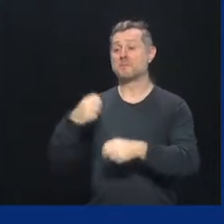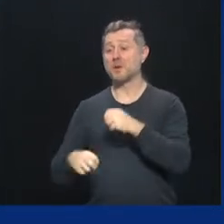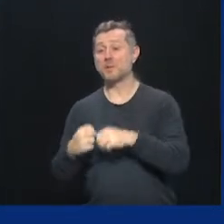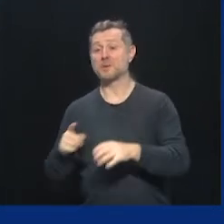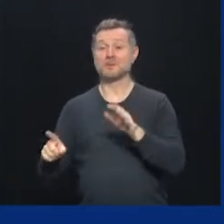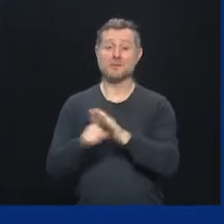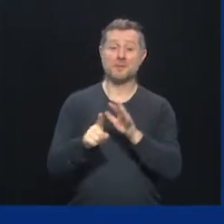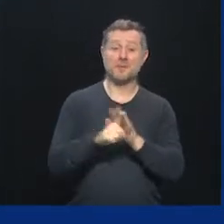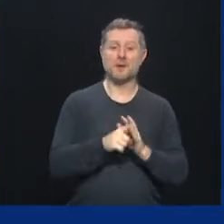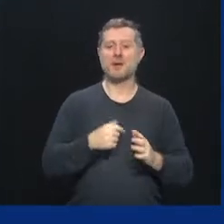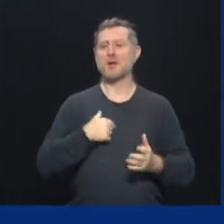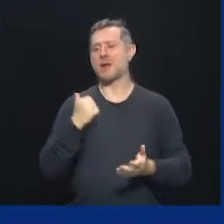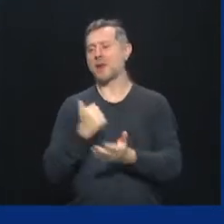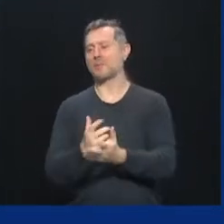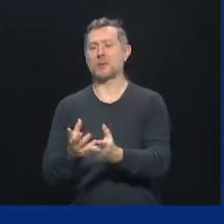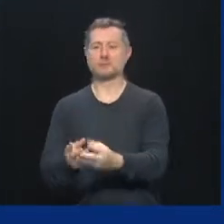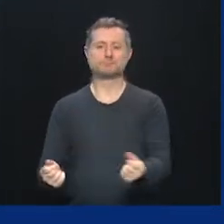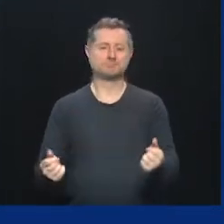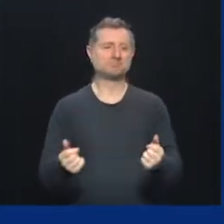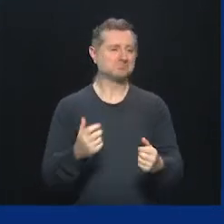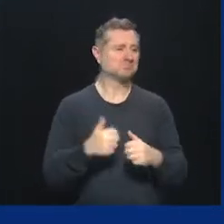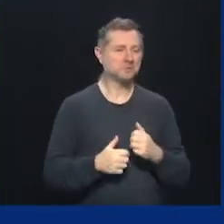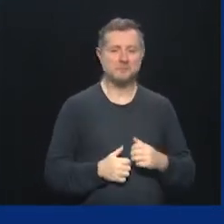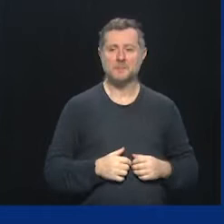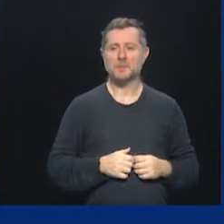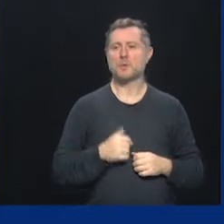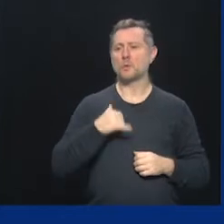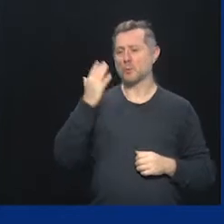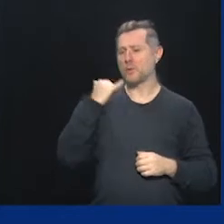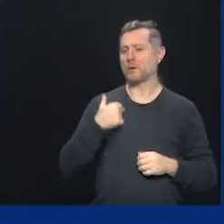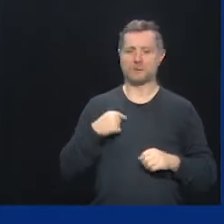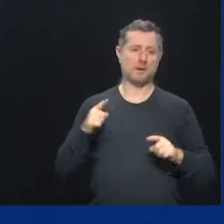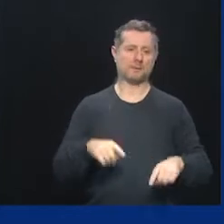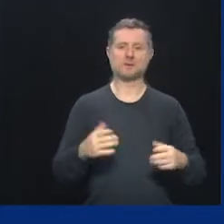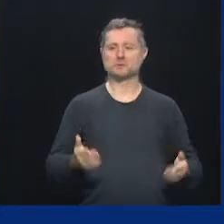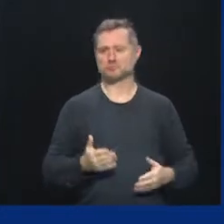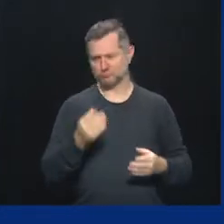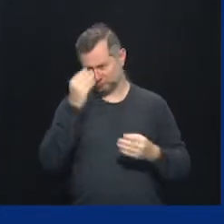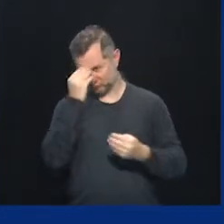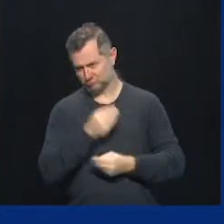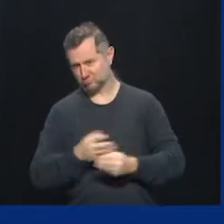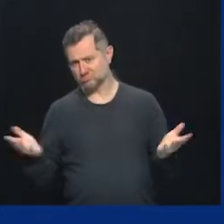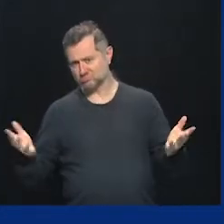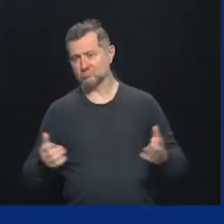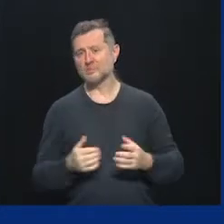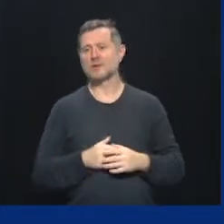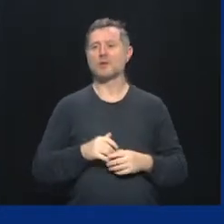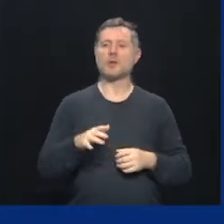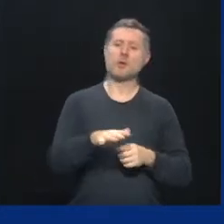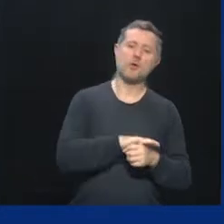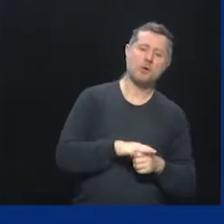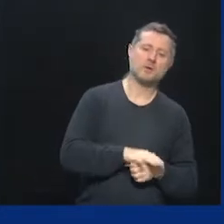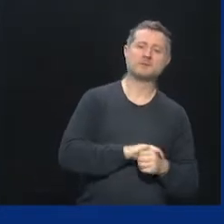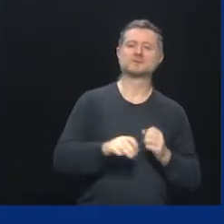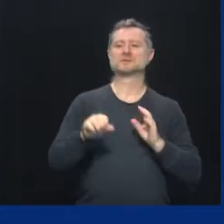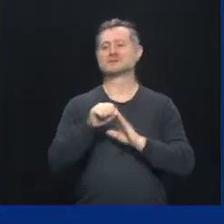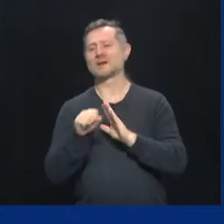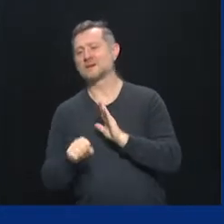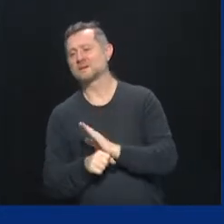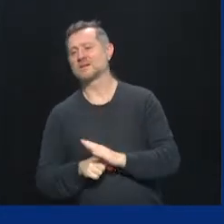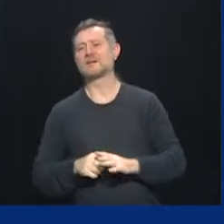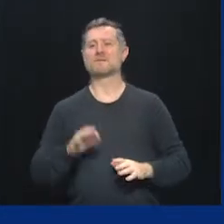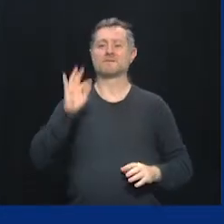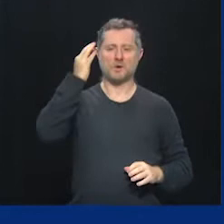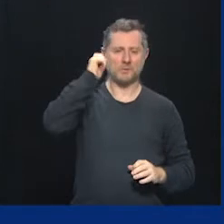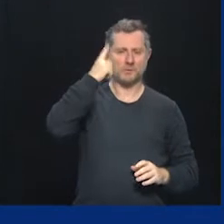that you can't get through. And that's why we're here to reaffirm that on every level, whatever we can do to make it easier,